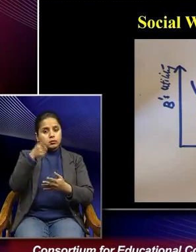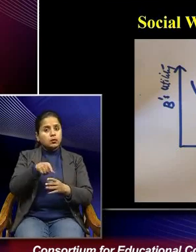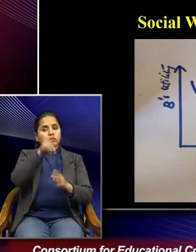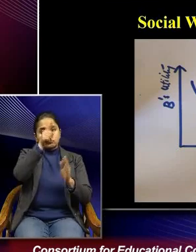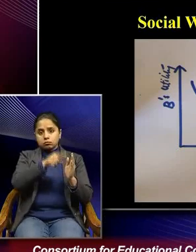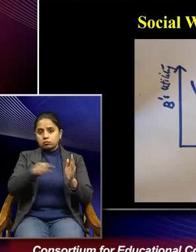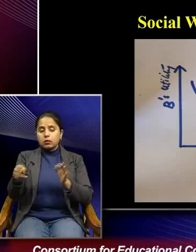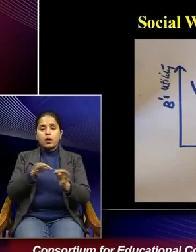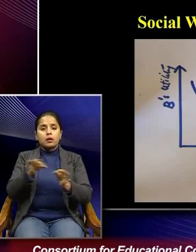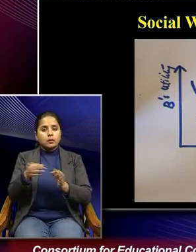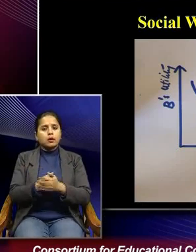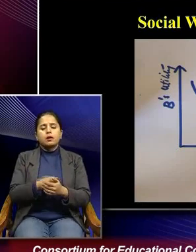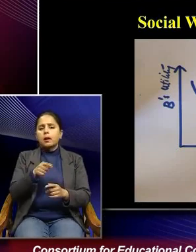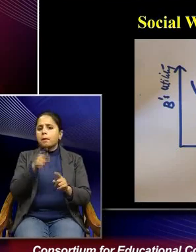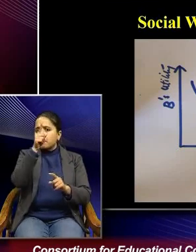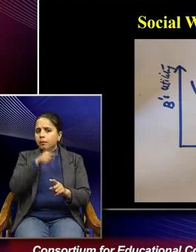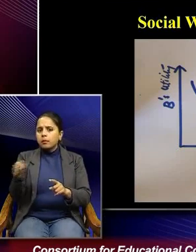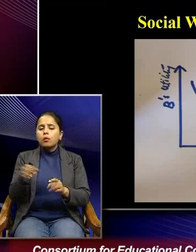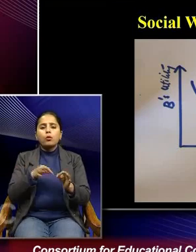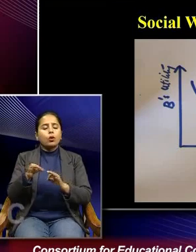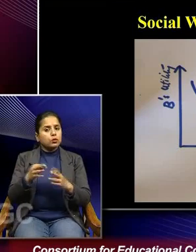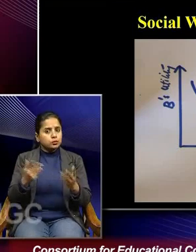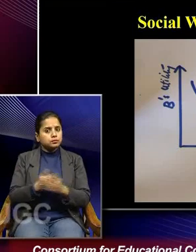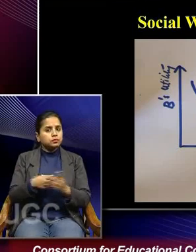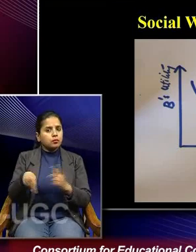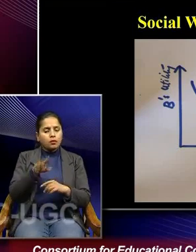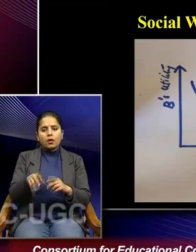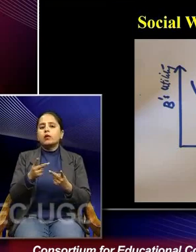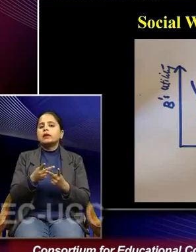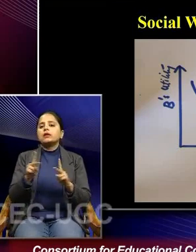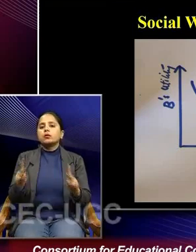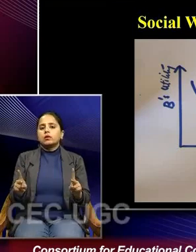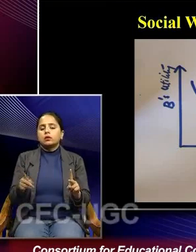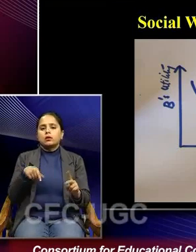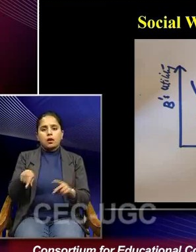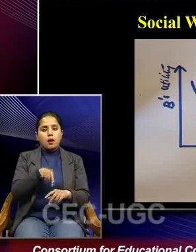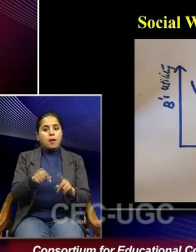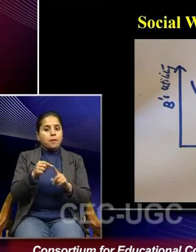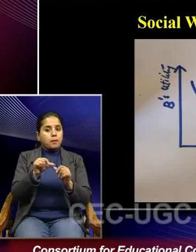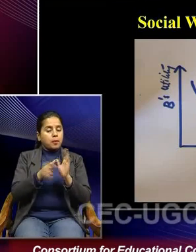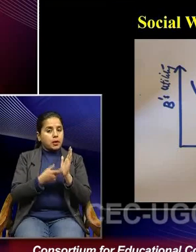graph, and that point is that there is a difference between the Pareto